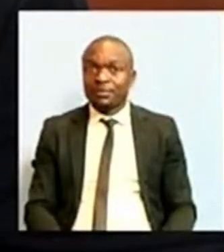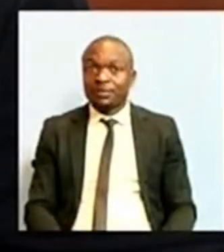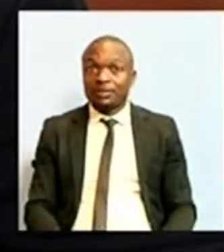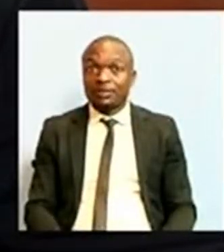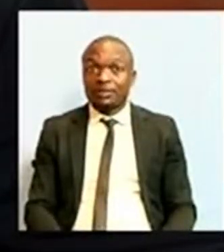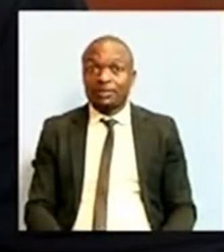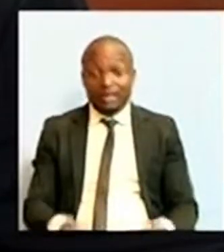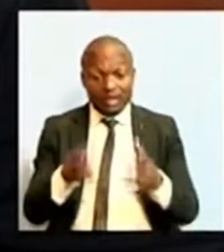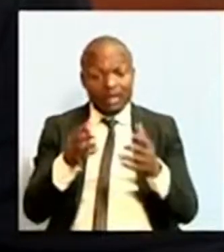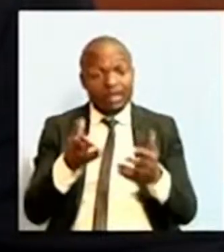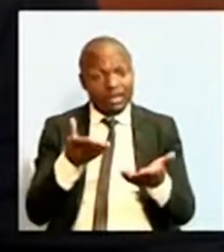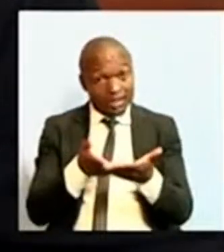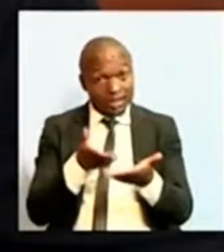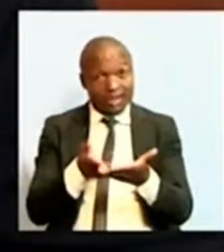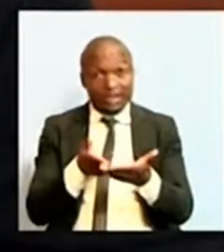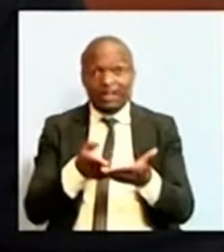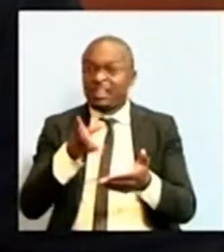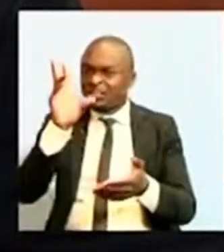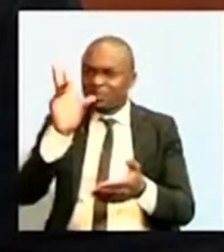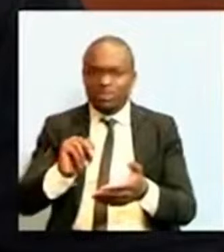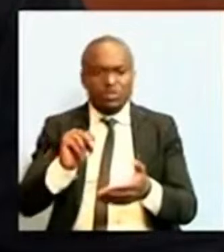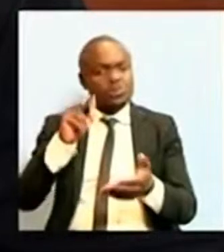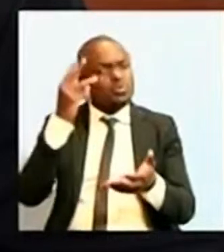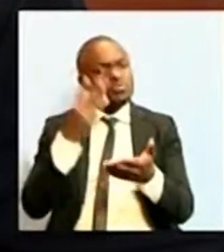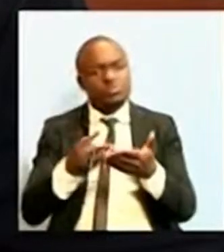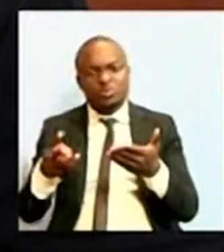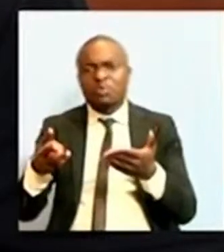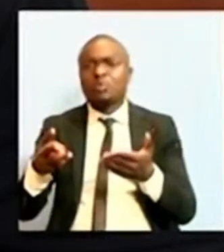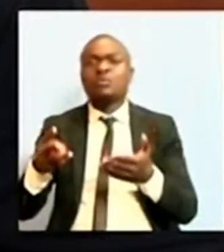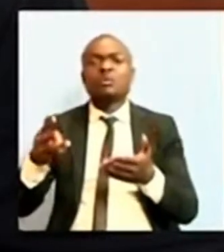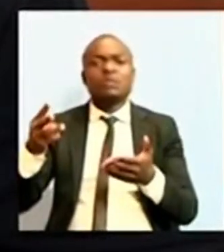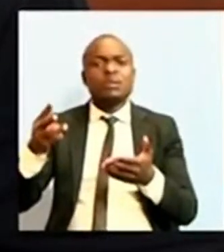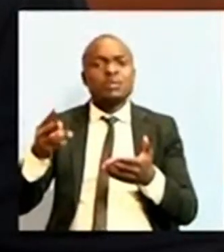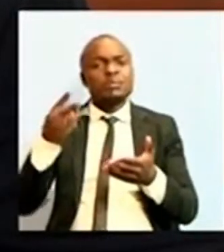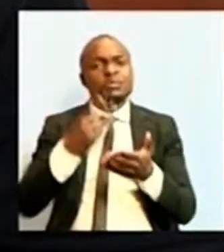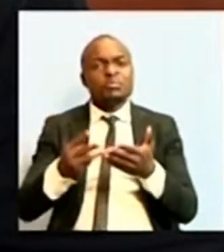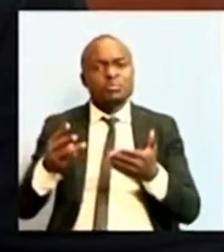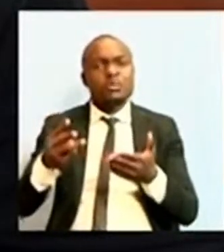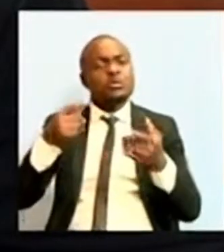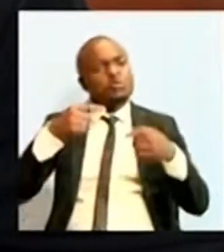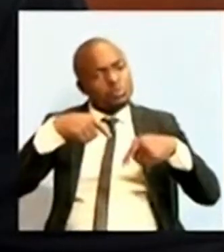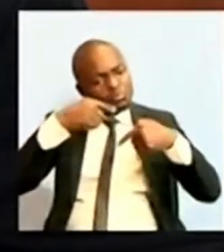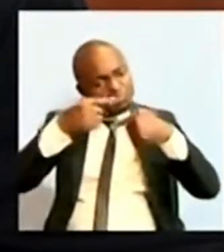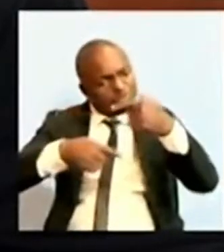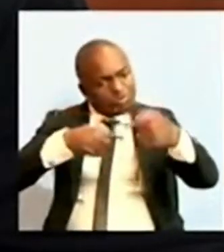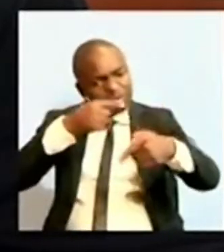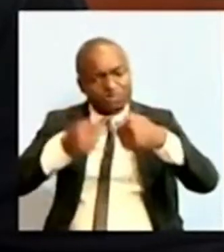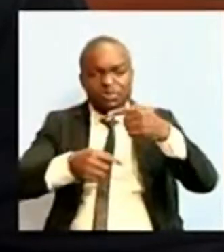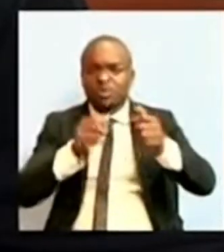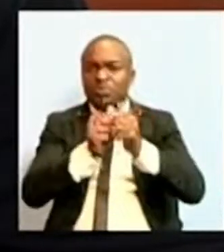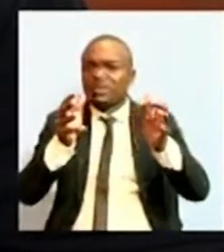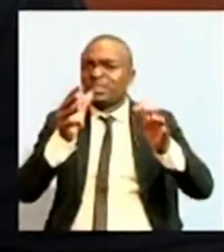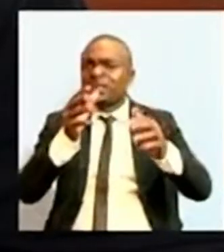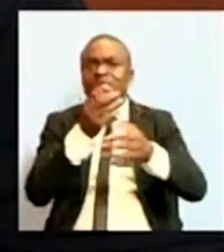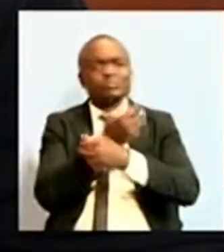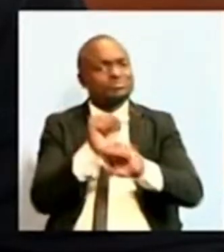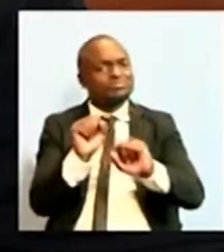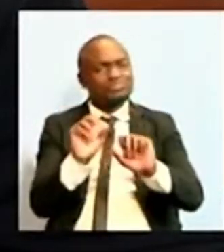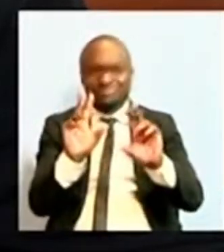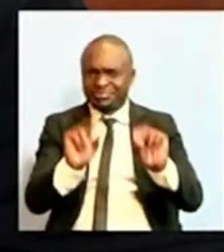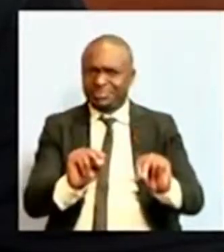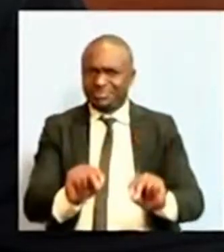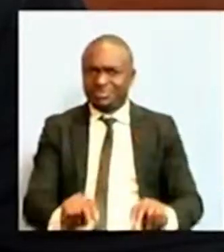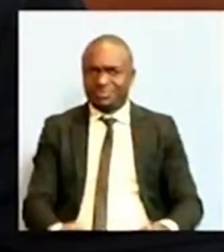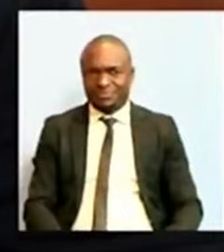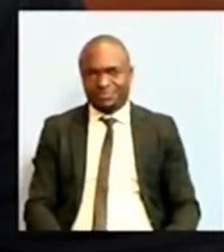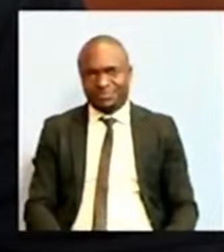matter that will keep on without being resolved. No.